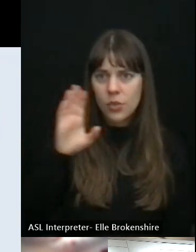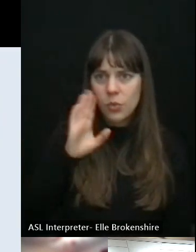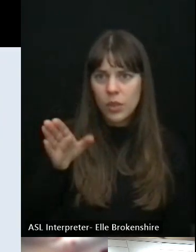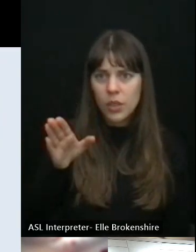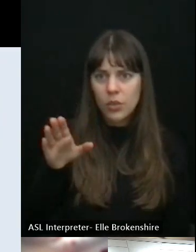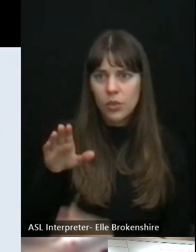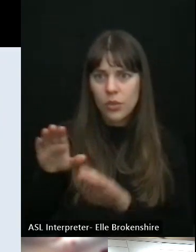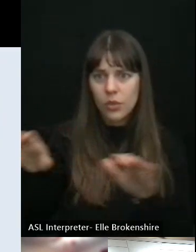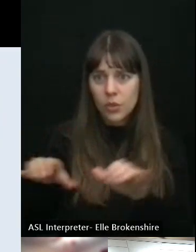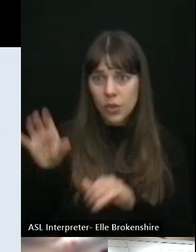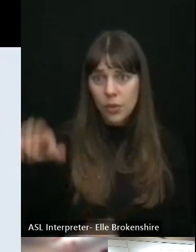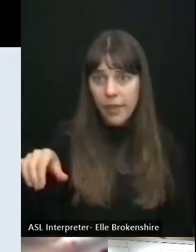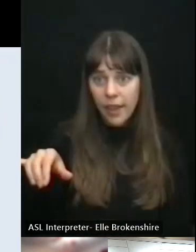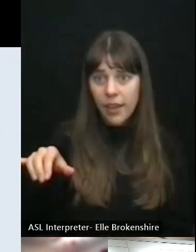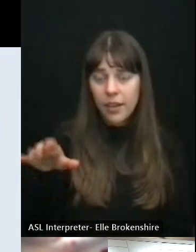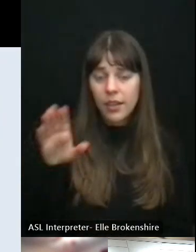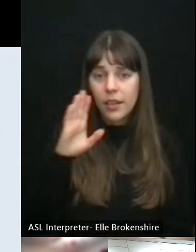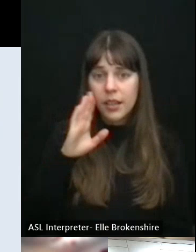to go down